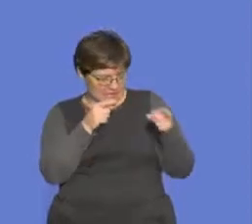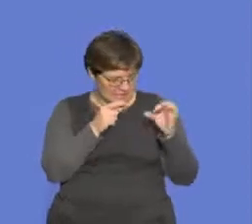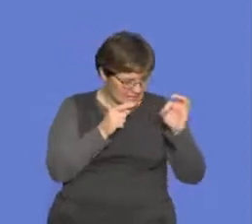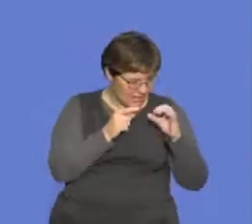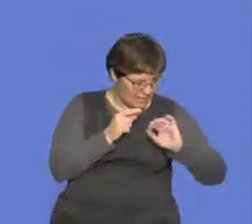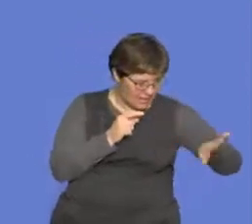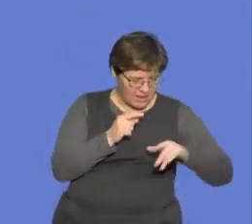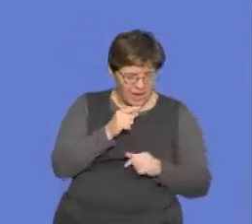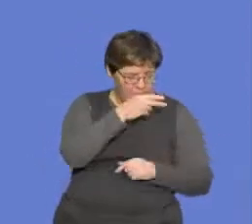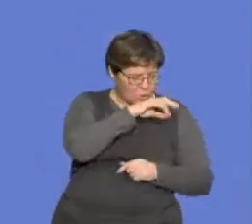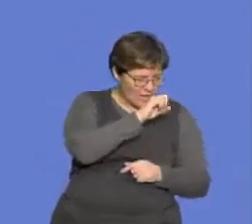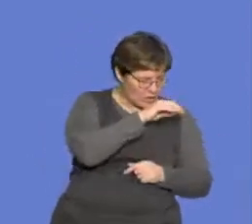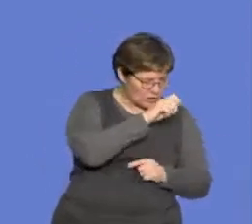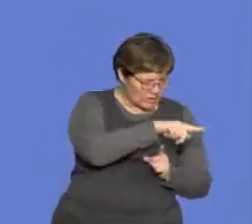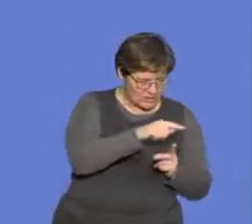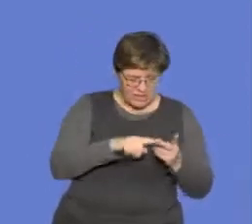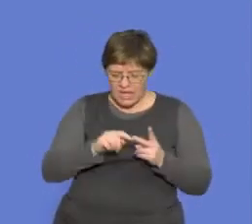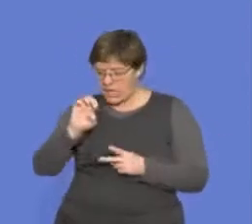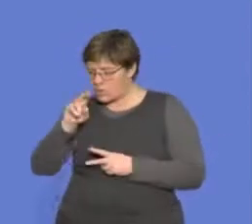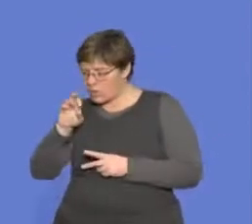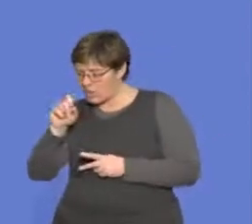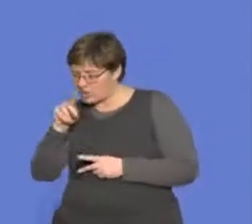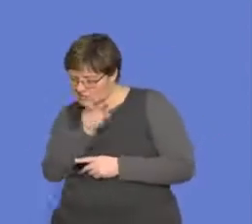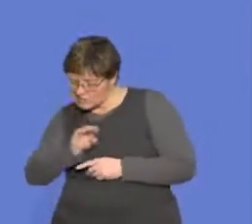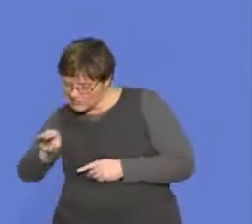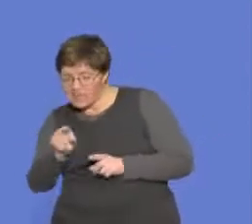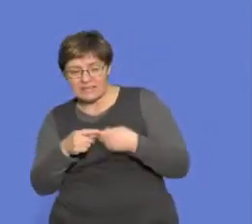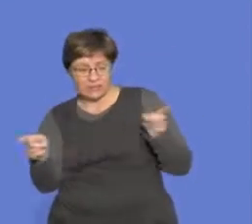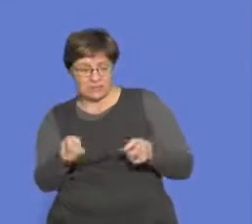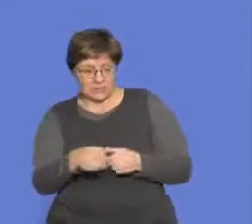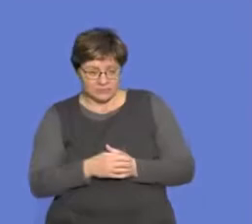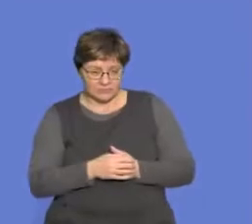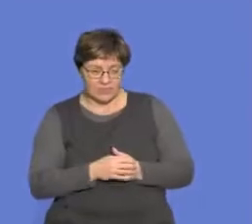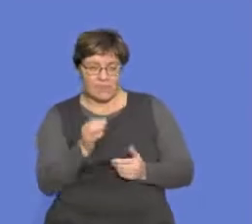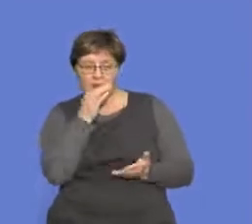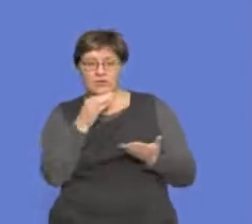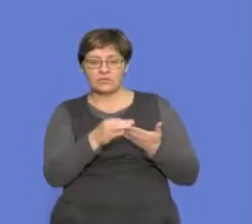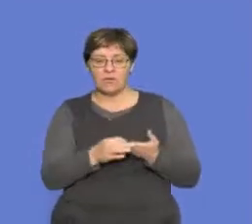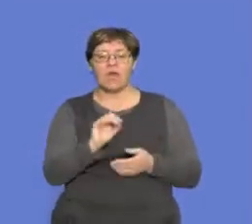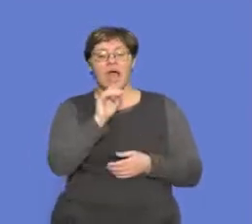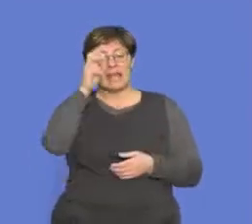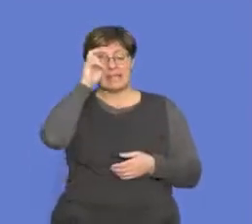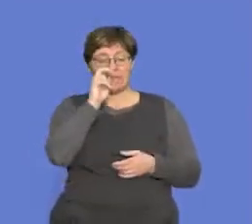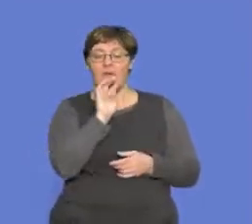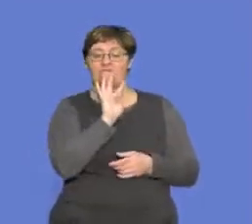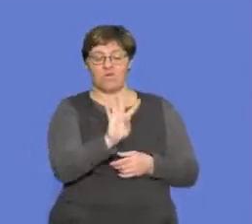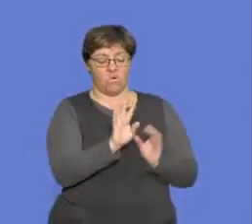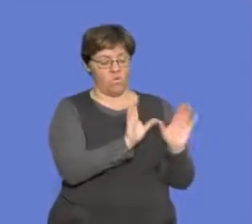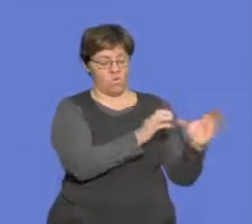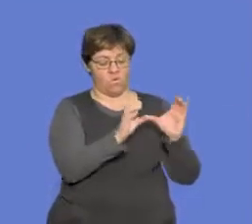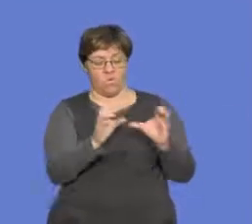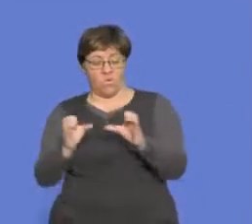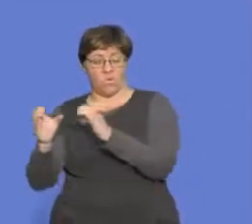a prokaryotic cell was and a eukaryotic cell. He then proposed a four-kingdom classification, and he placed